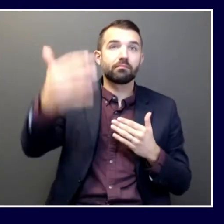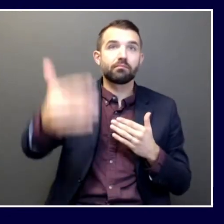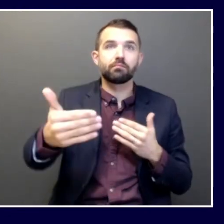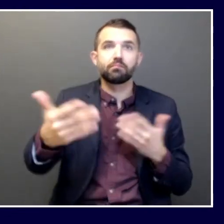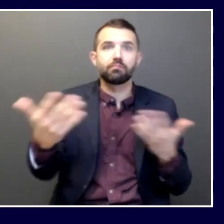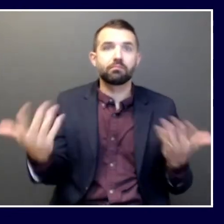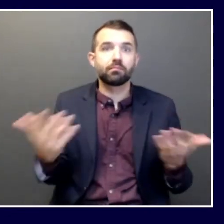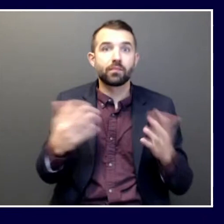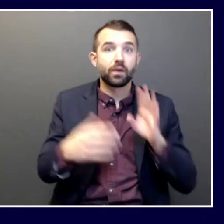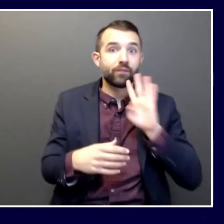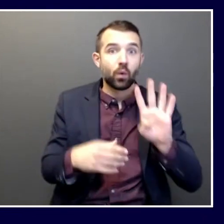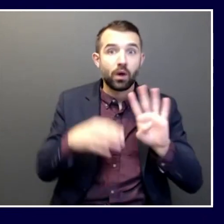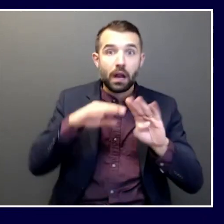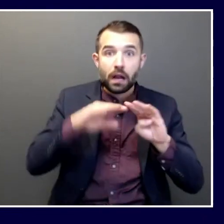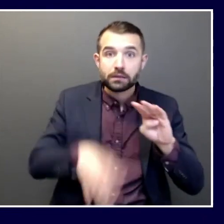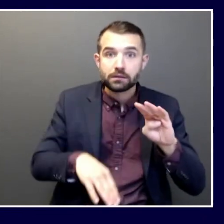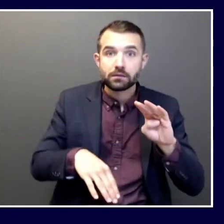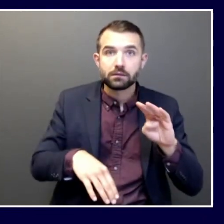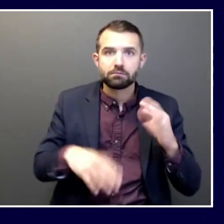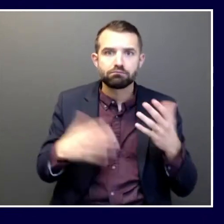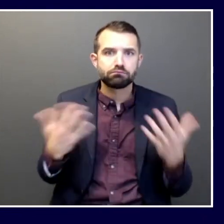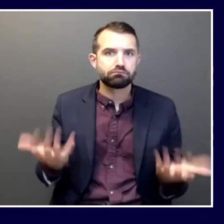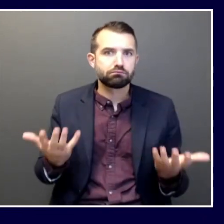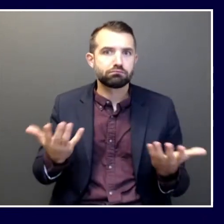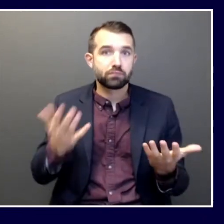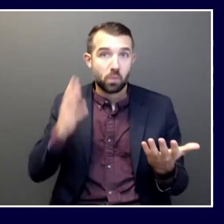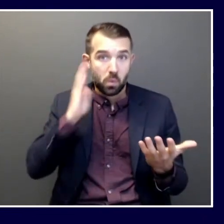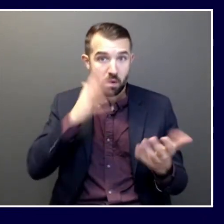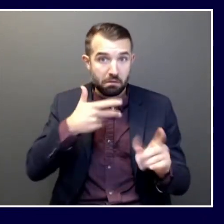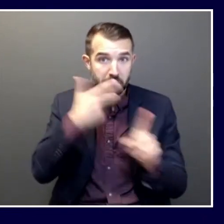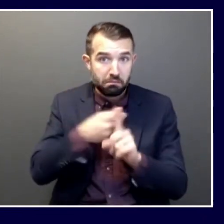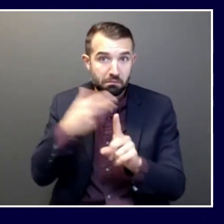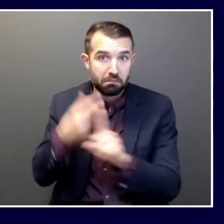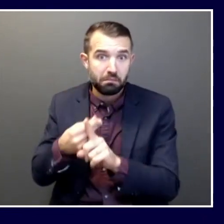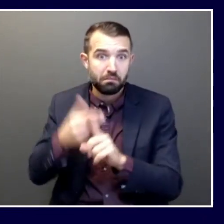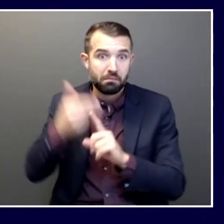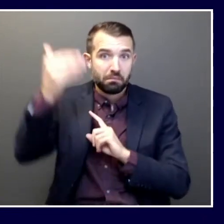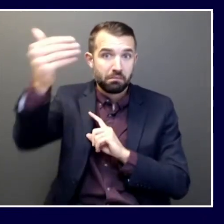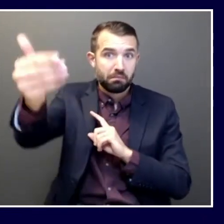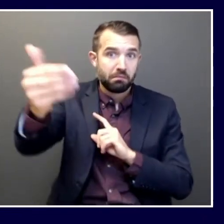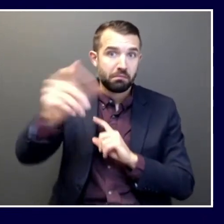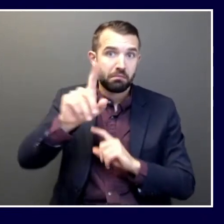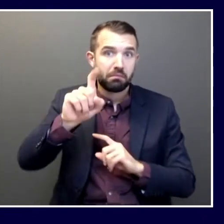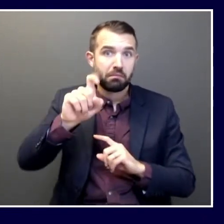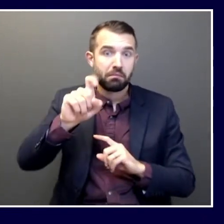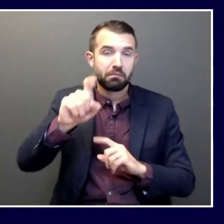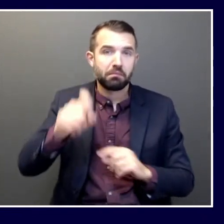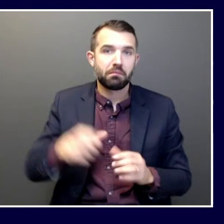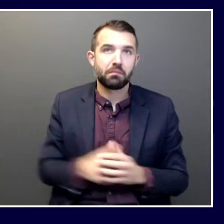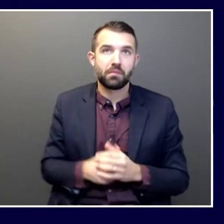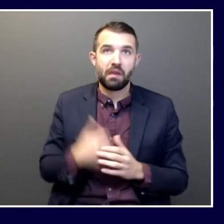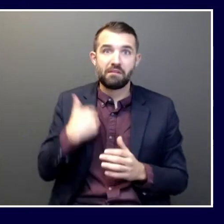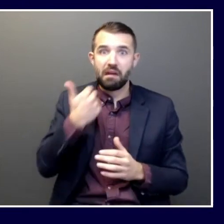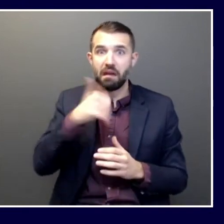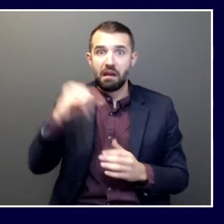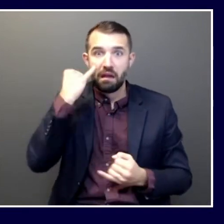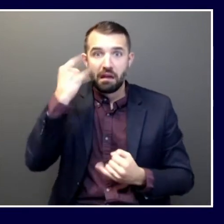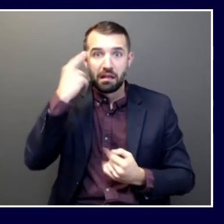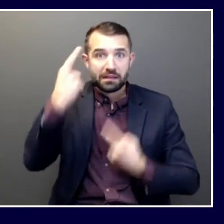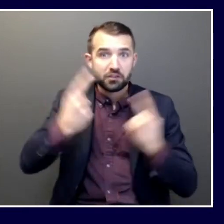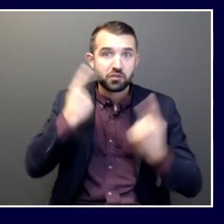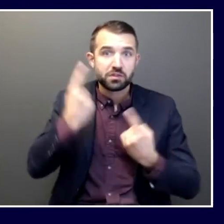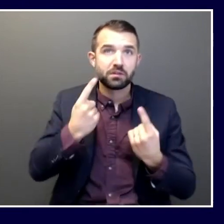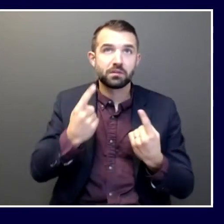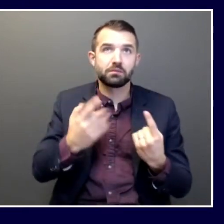under. Any work there? And can you just talk a little bit about what that might look like? I'm sorry, I have a kid in that age group, so